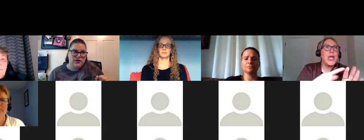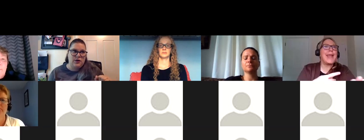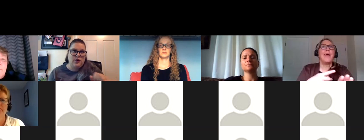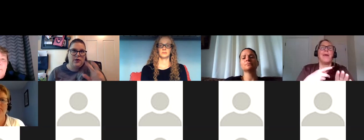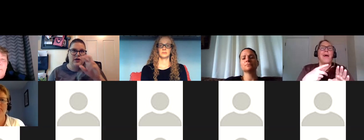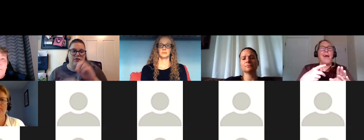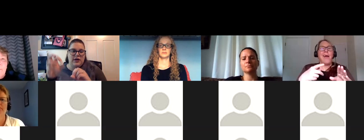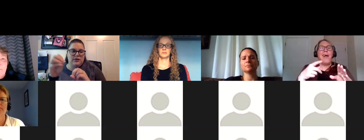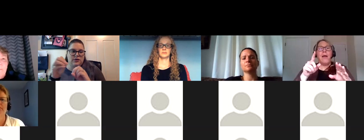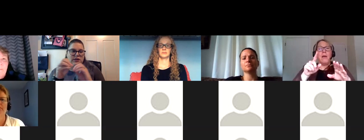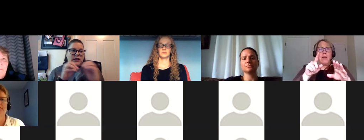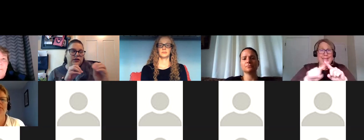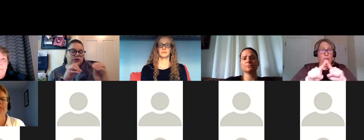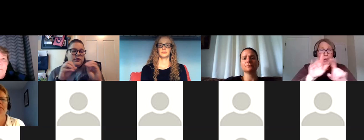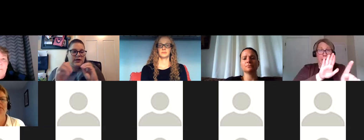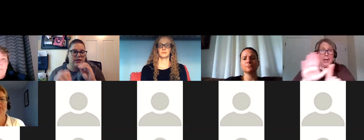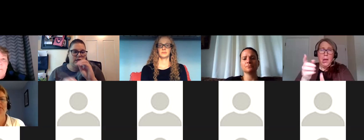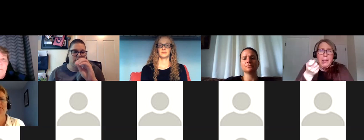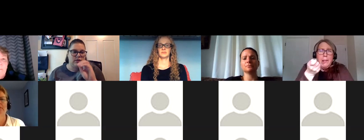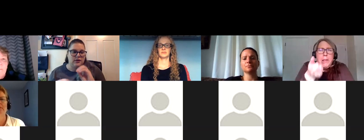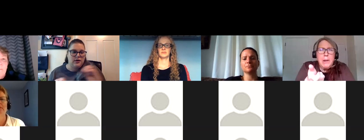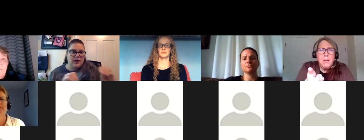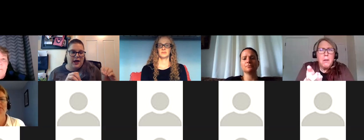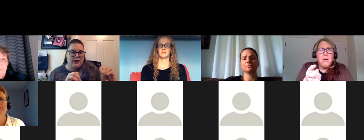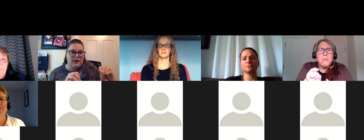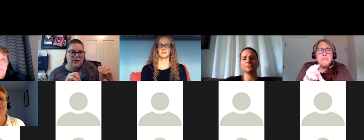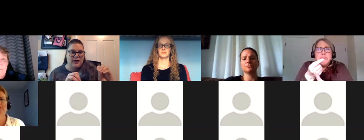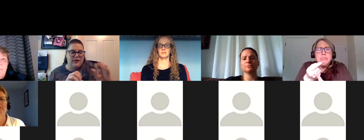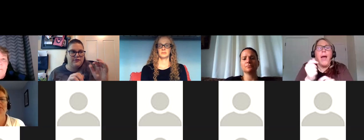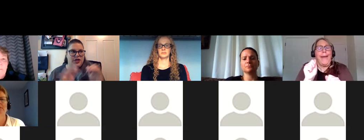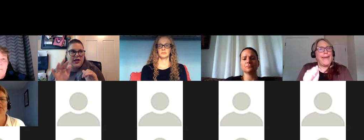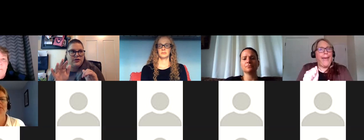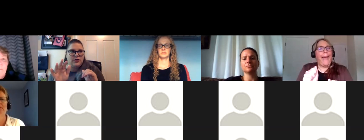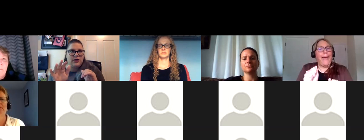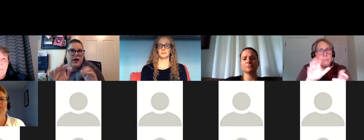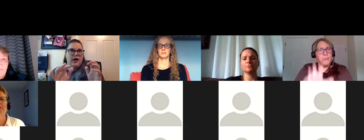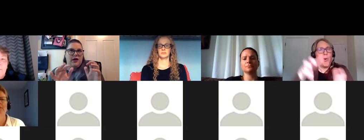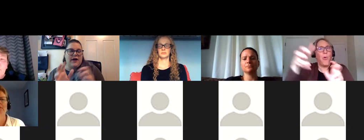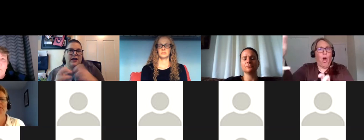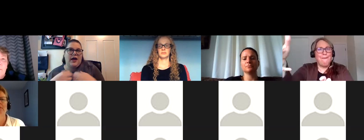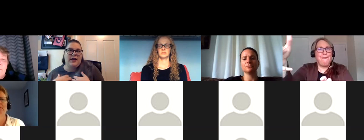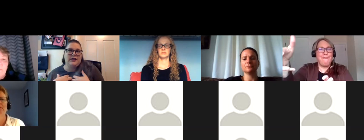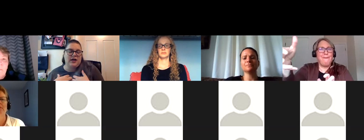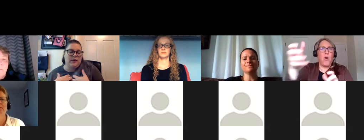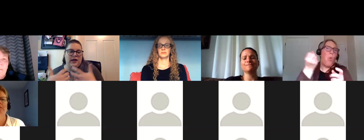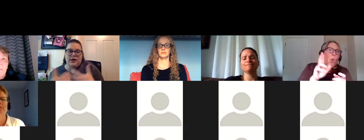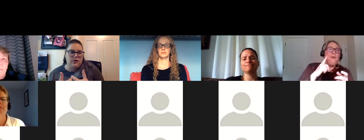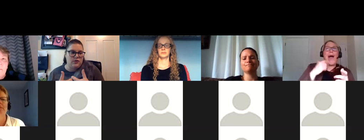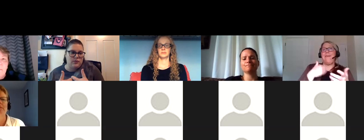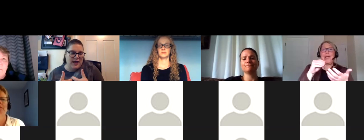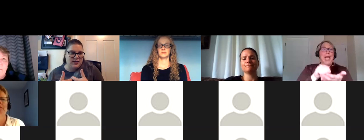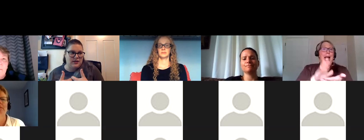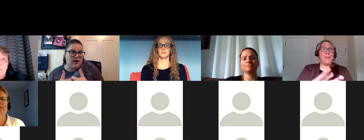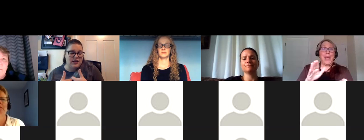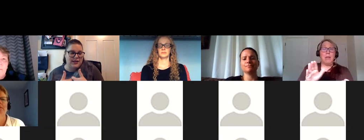version. So even those little nuances can kind of change. Or if I had a document that I